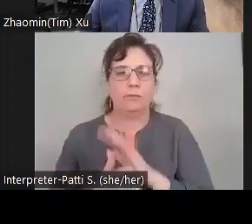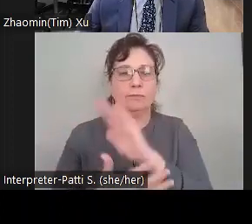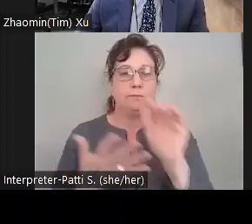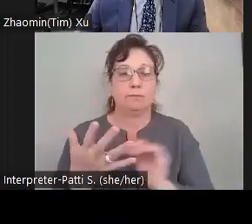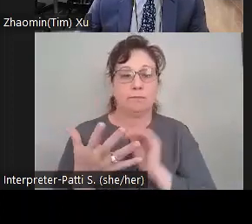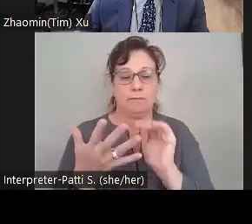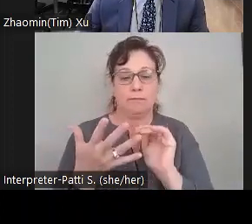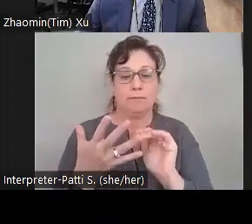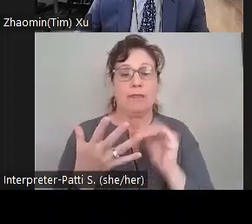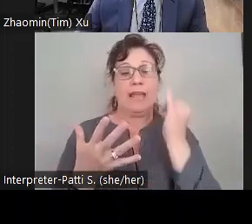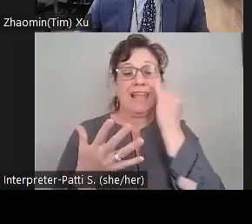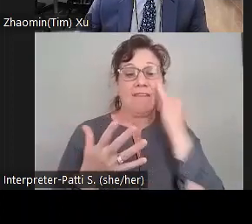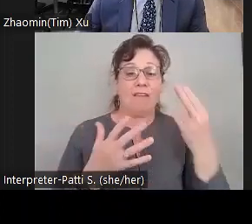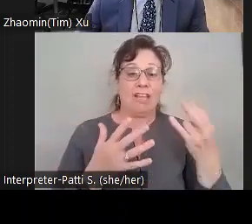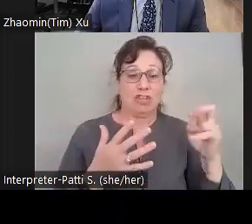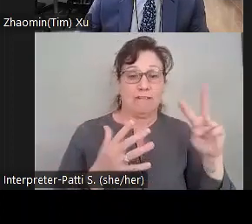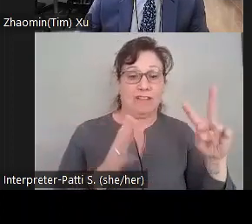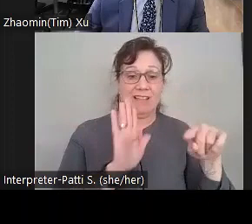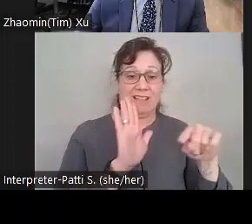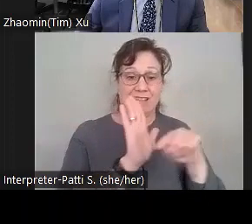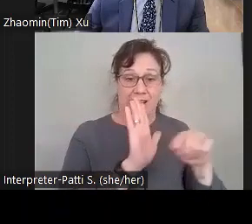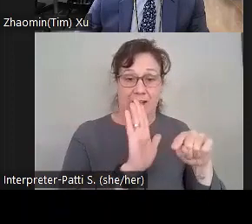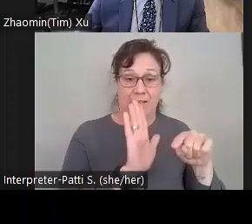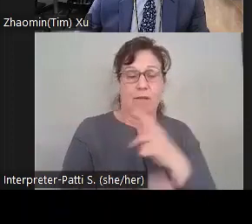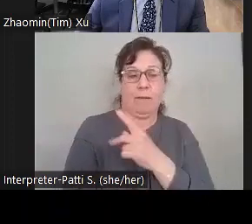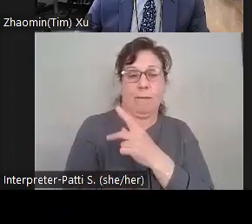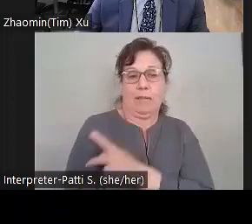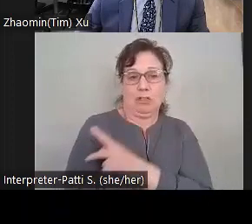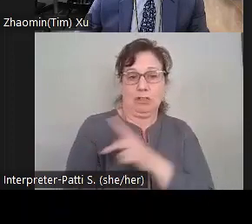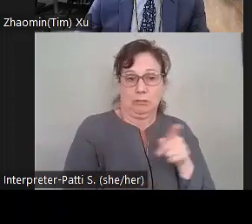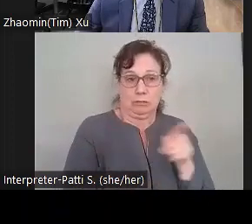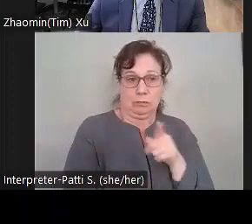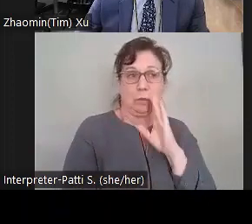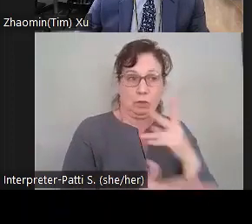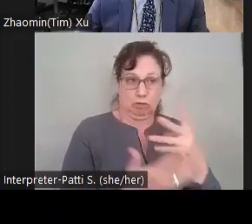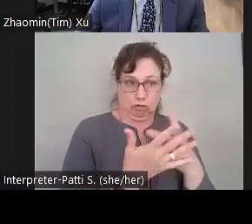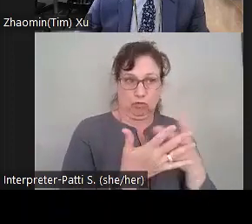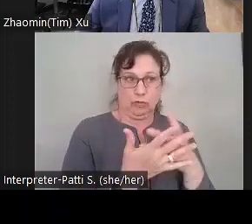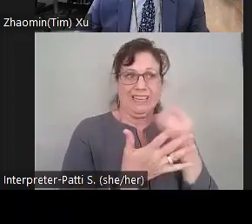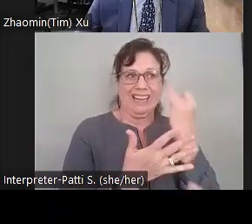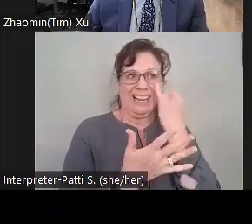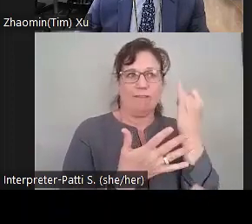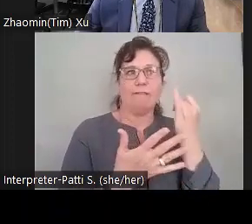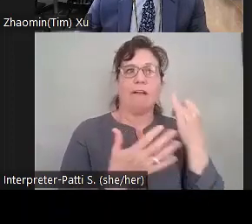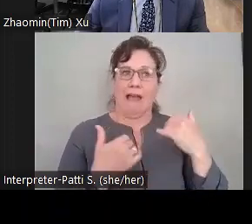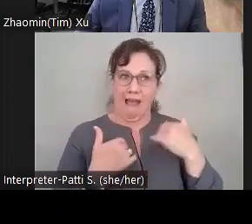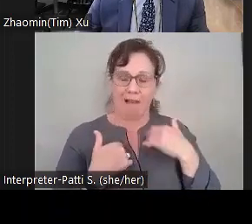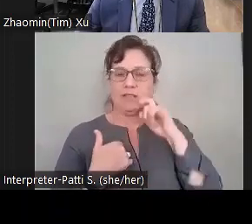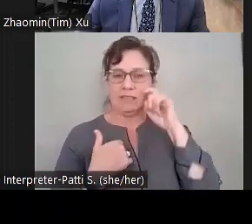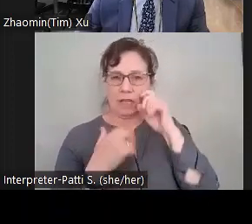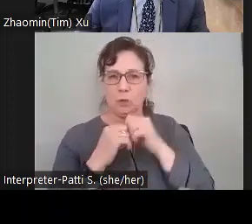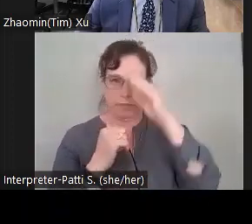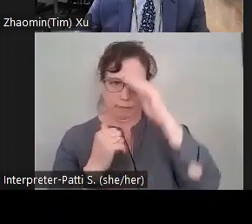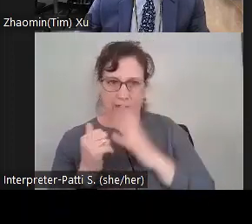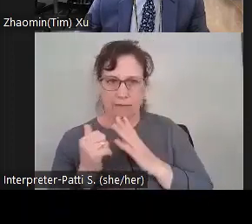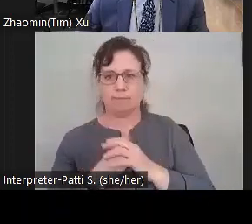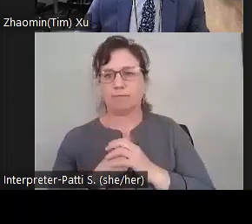HIV negative patients who are men who have sex with men, and even if they're